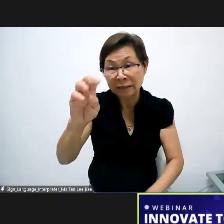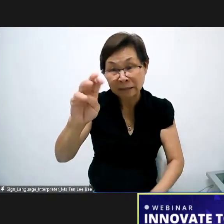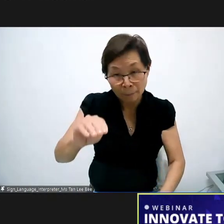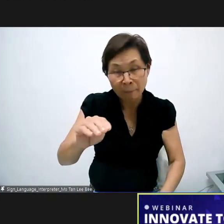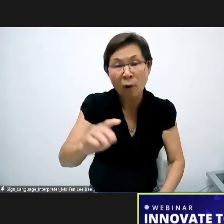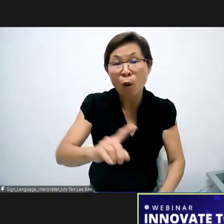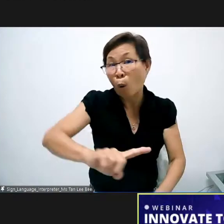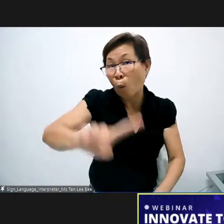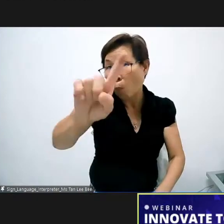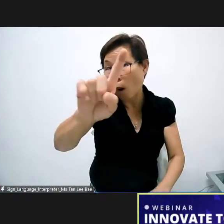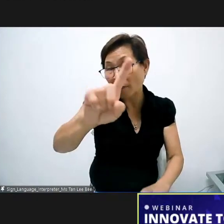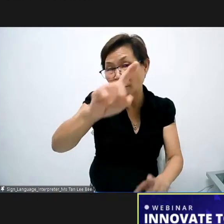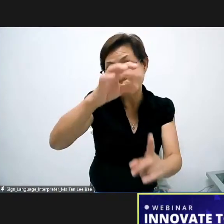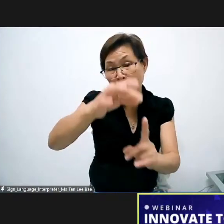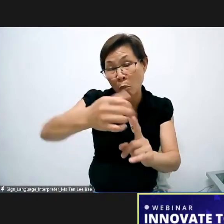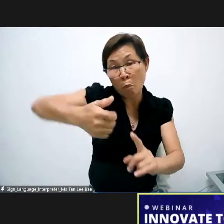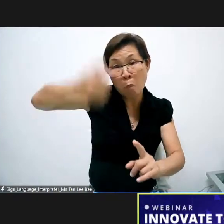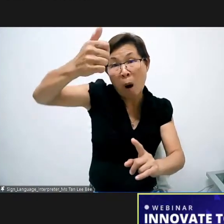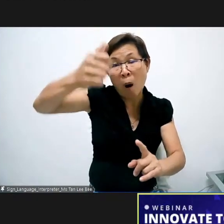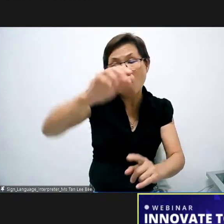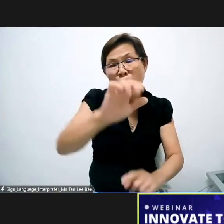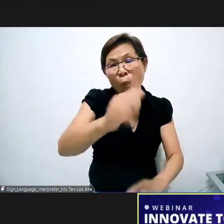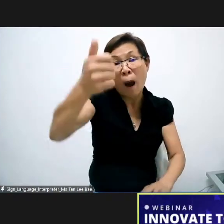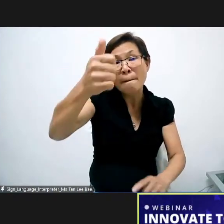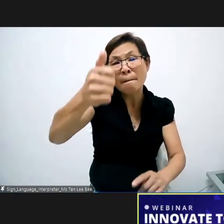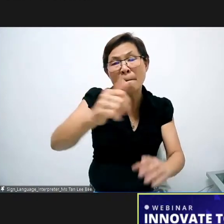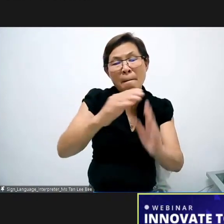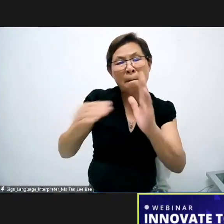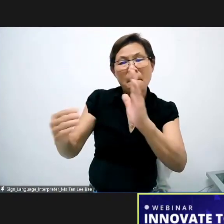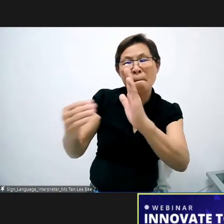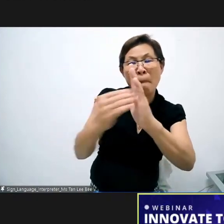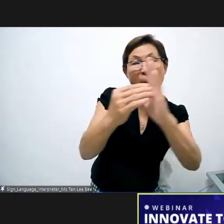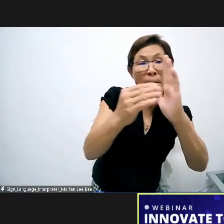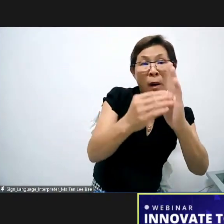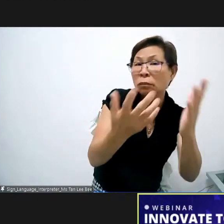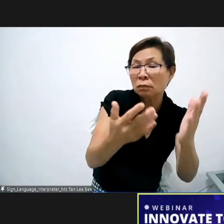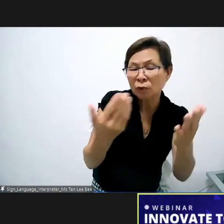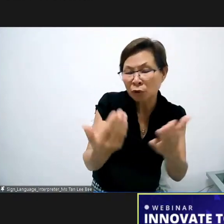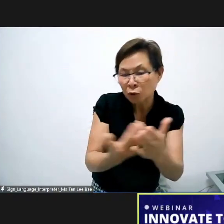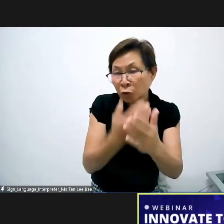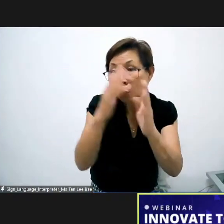one of the major barriers is, of course, because innovations,